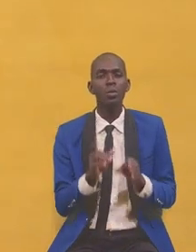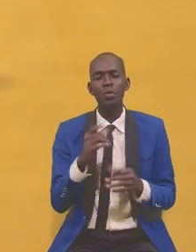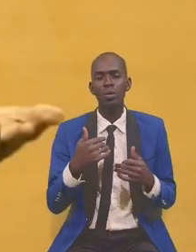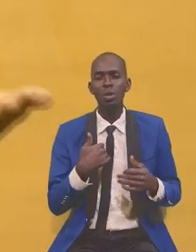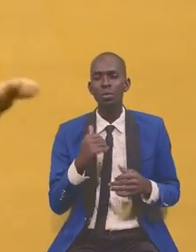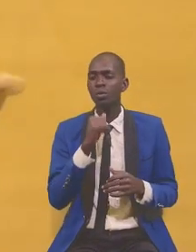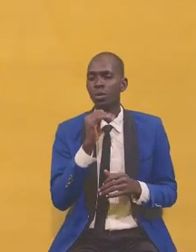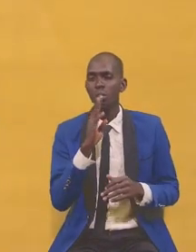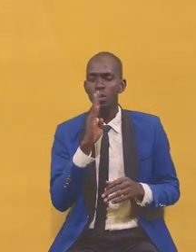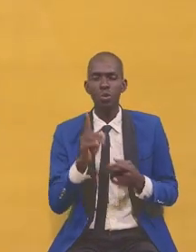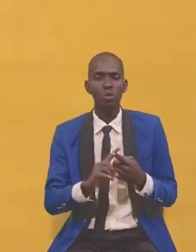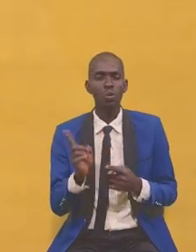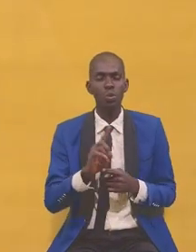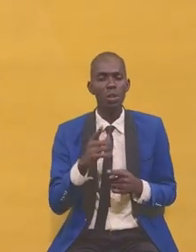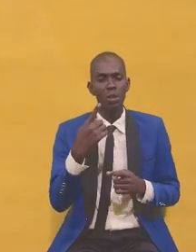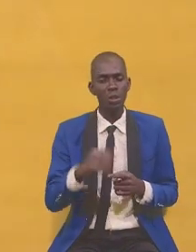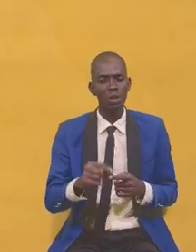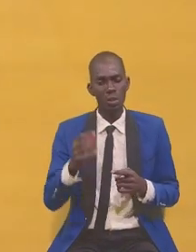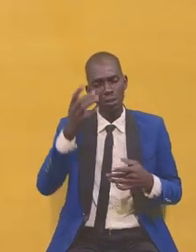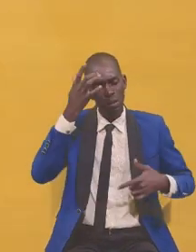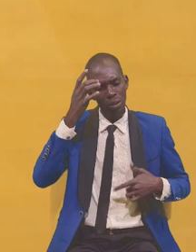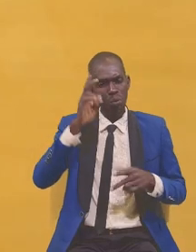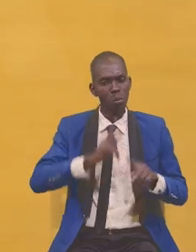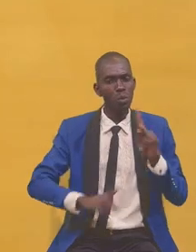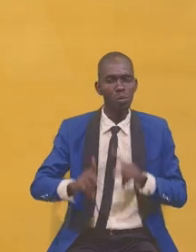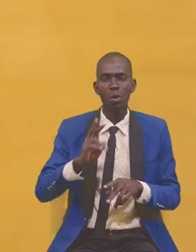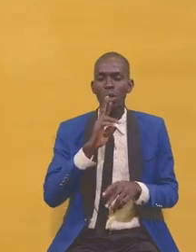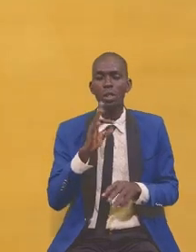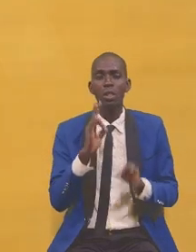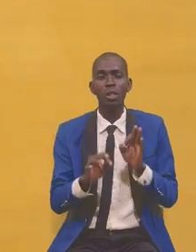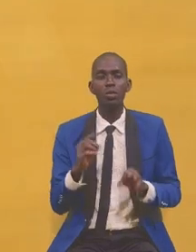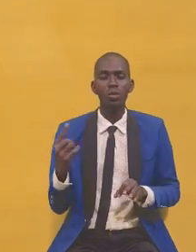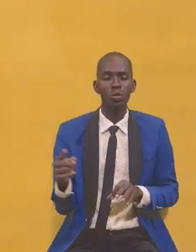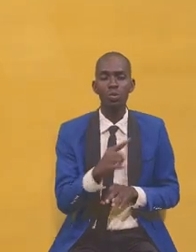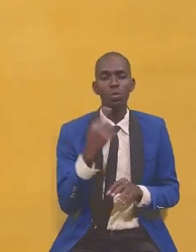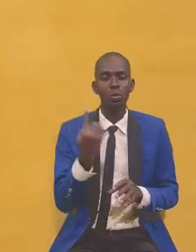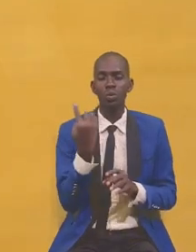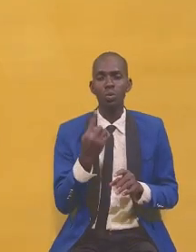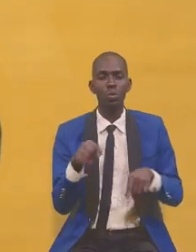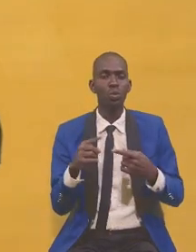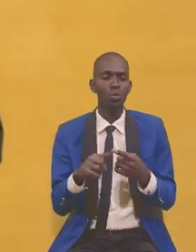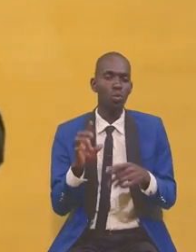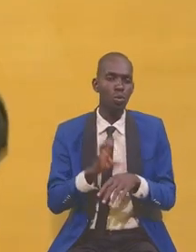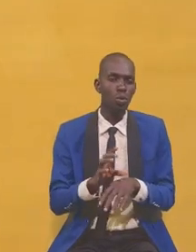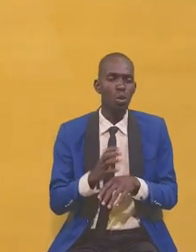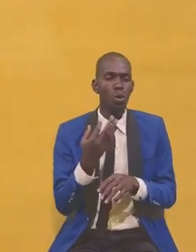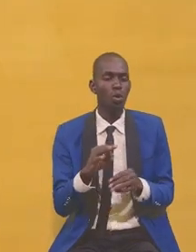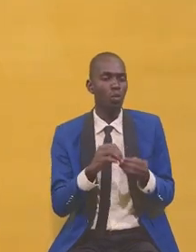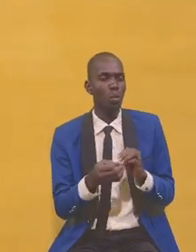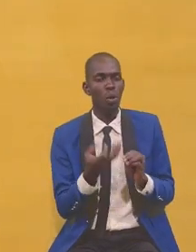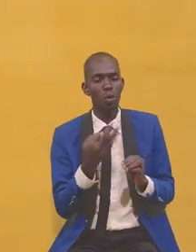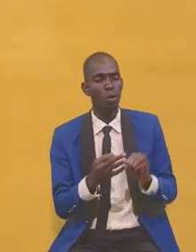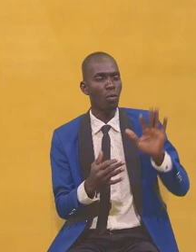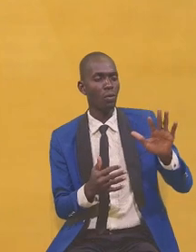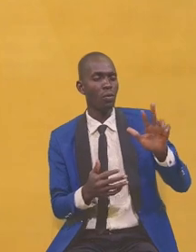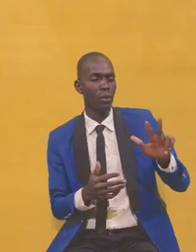the demonized people where they are, if you only go to your church of those 53 people, and there have been